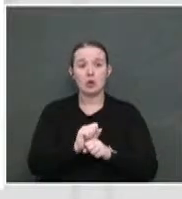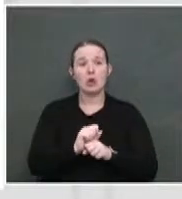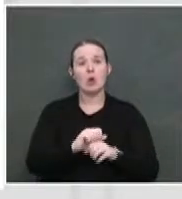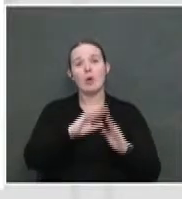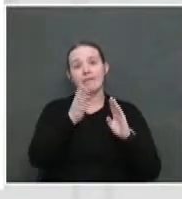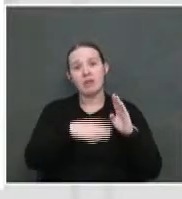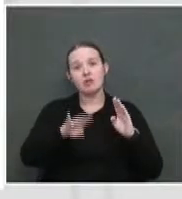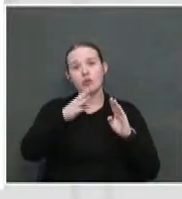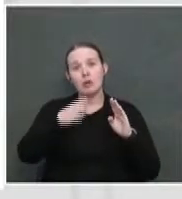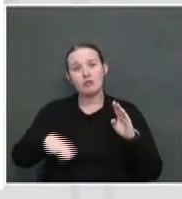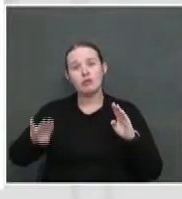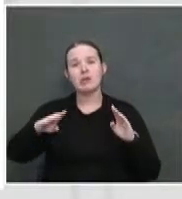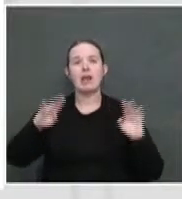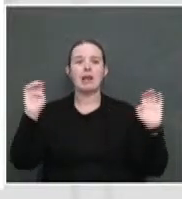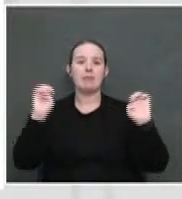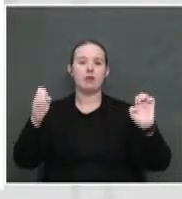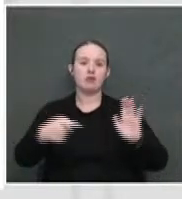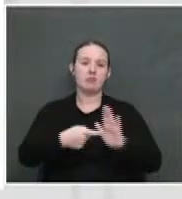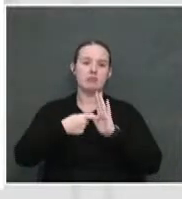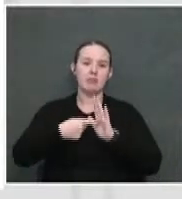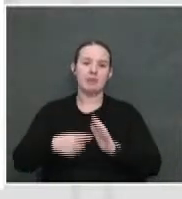demand.